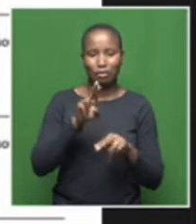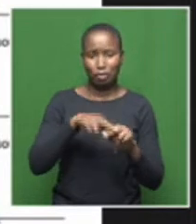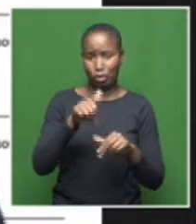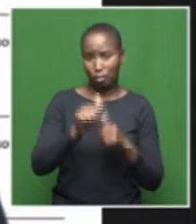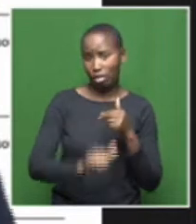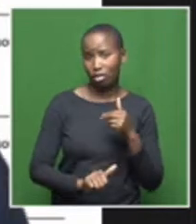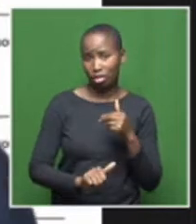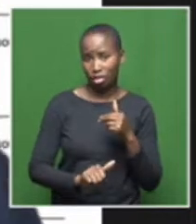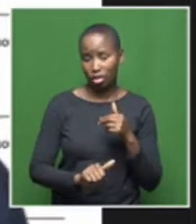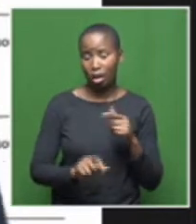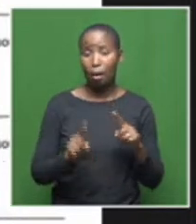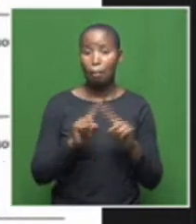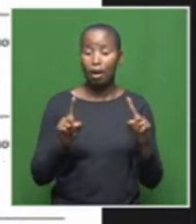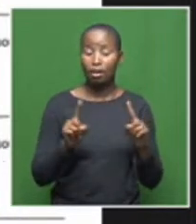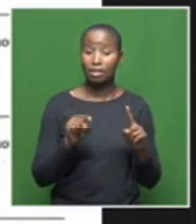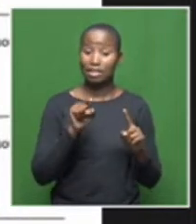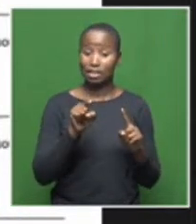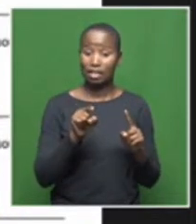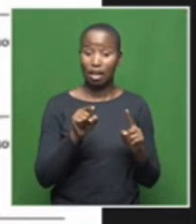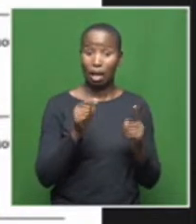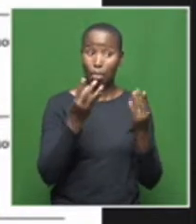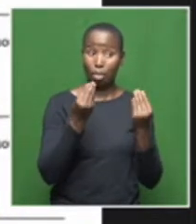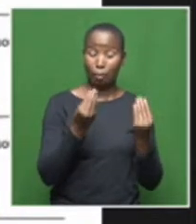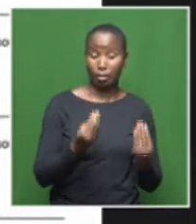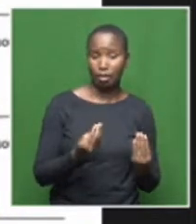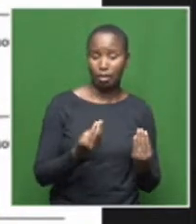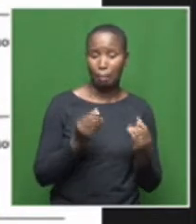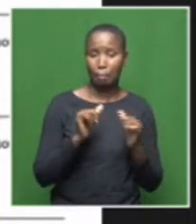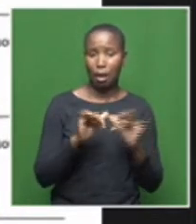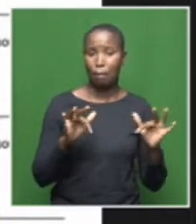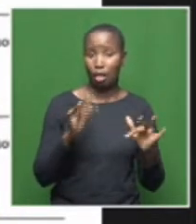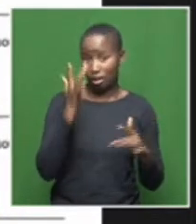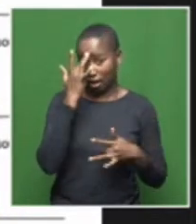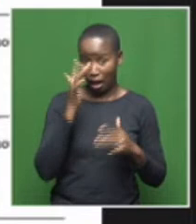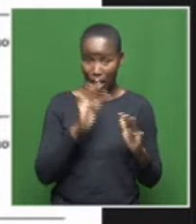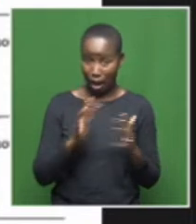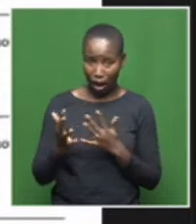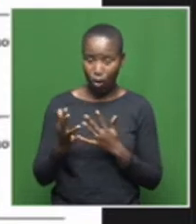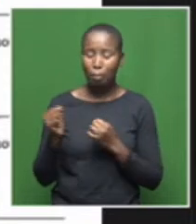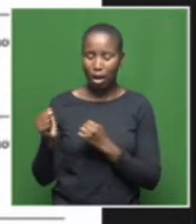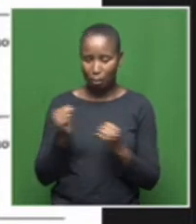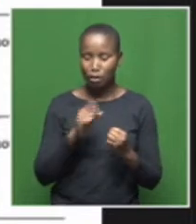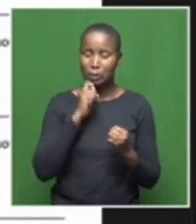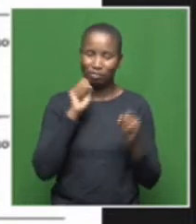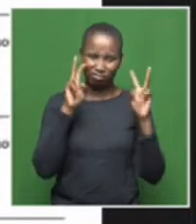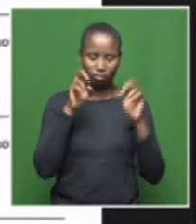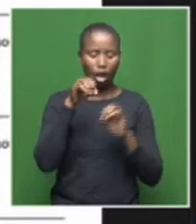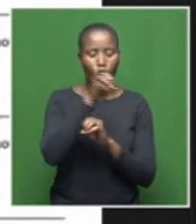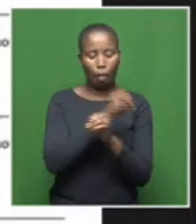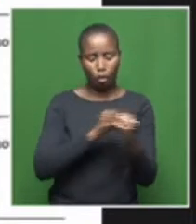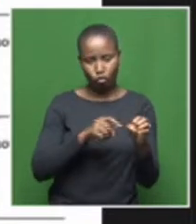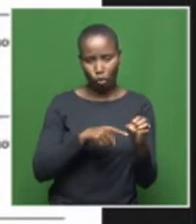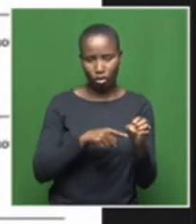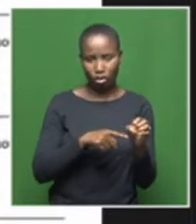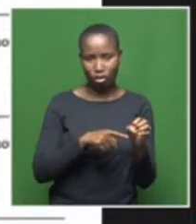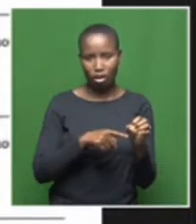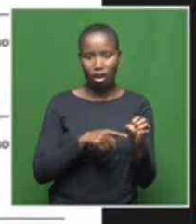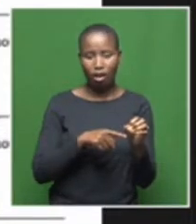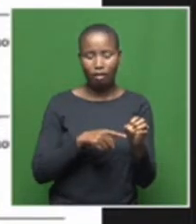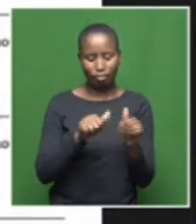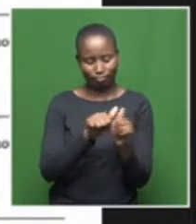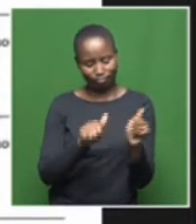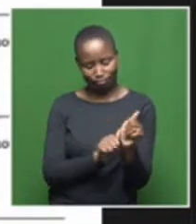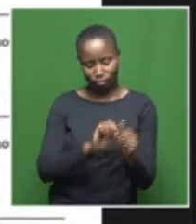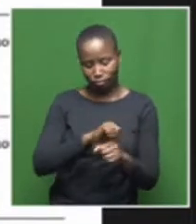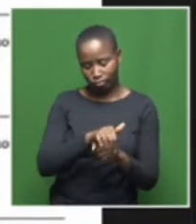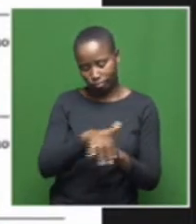the characteristics are not, it still remains the Omicron, although with a sub-variant, which has been dominating amongst